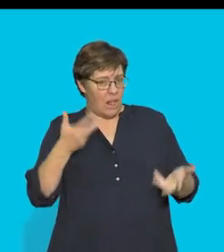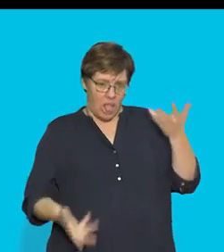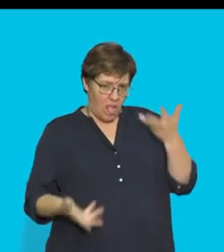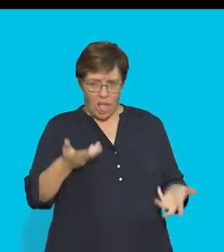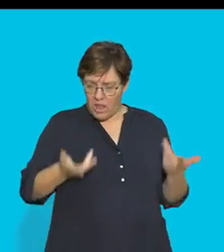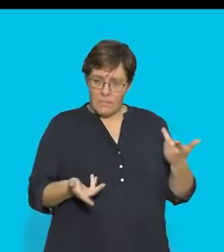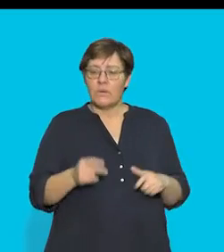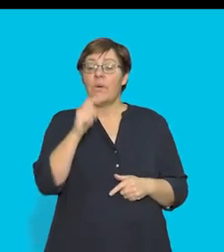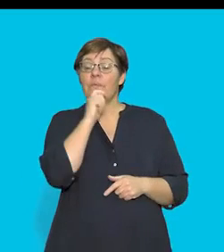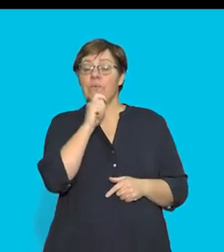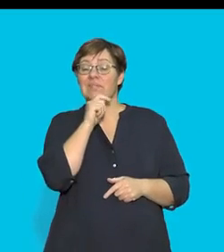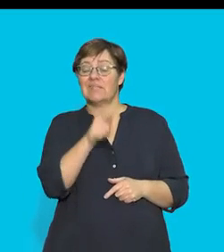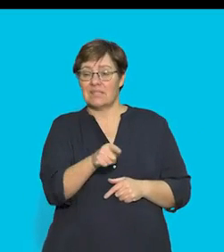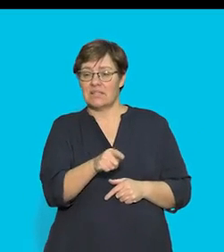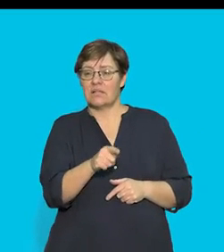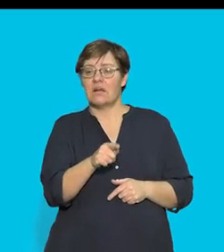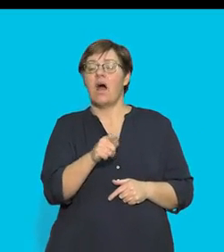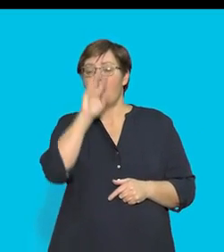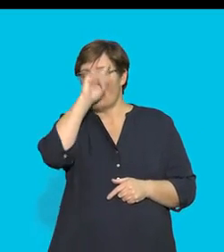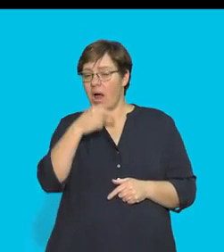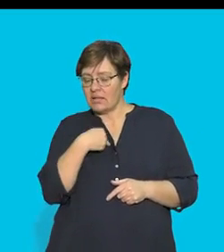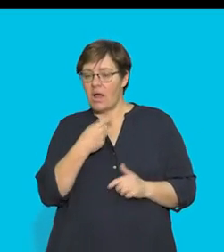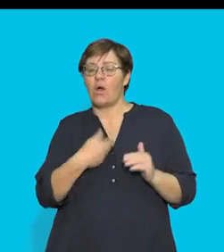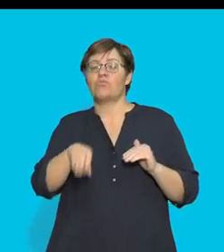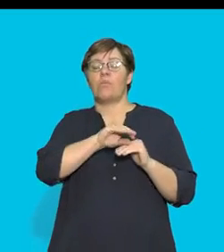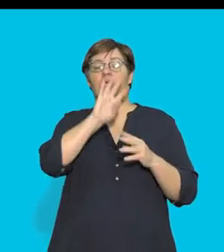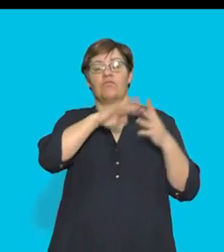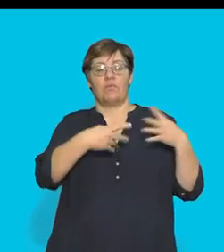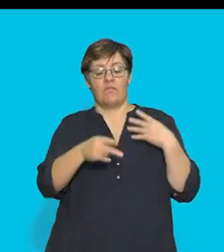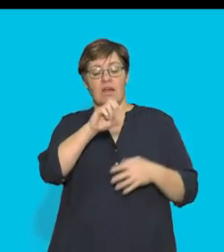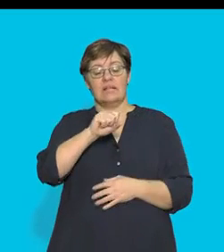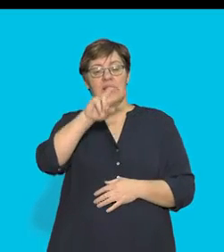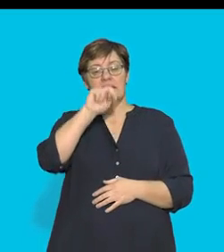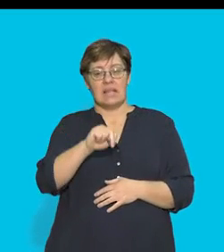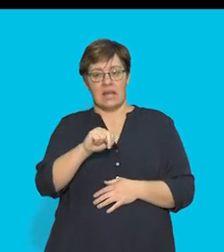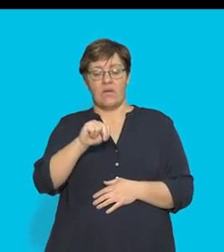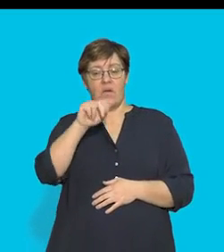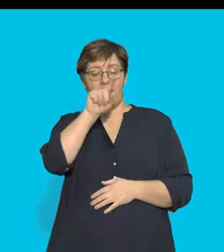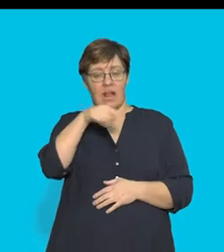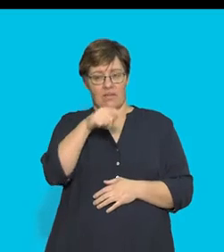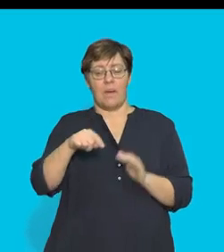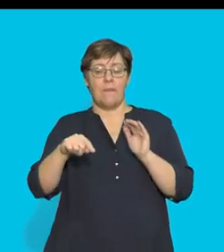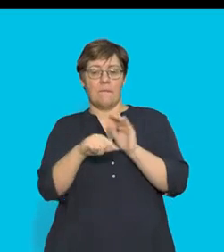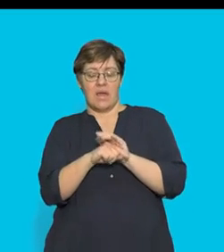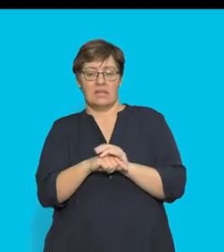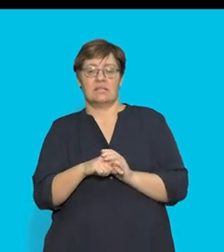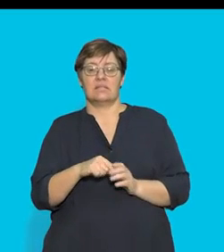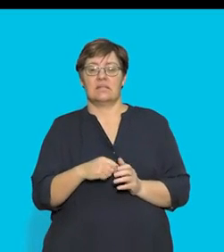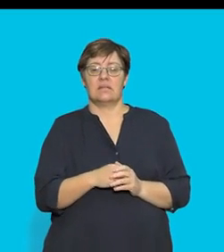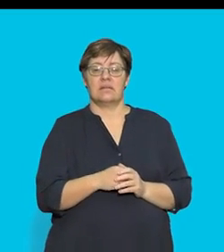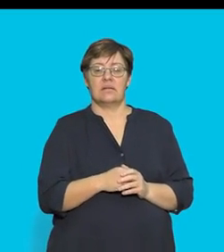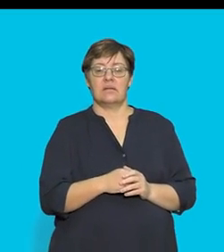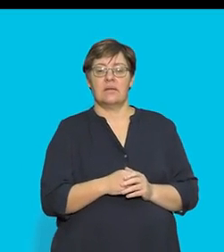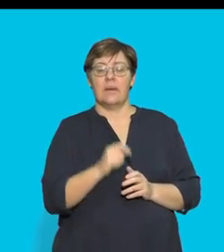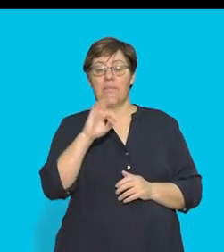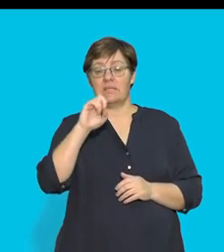use, this reminds us of our compound formula of sine of alpha minus beta. So we're going to split that up. And we're going to